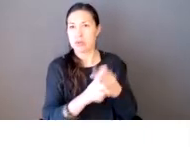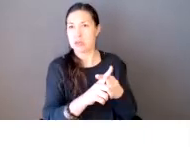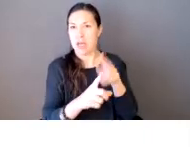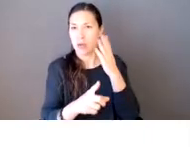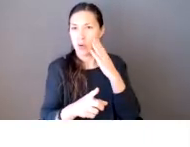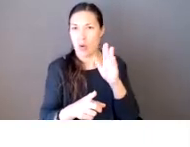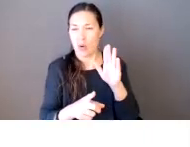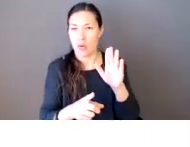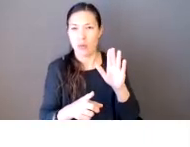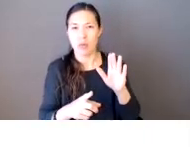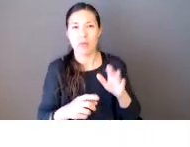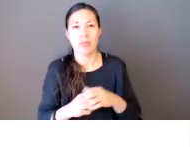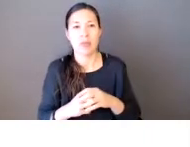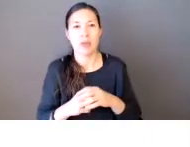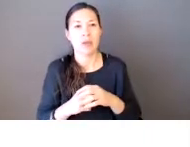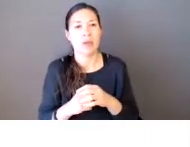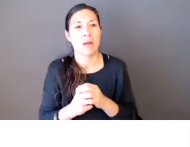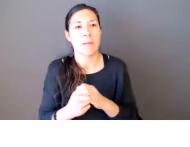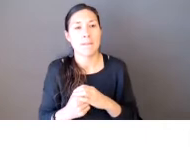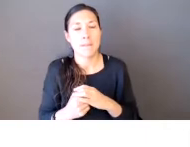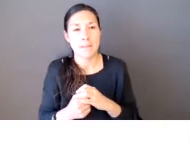and written report if you do it online.